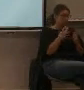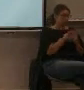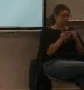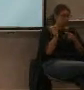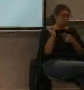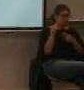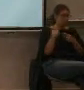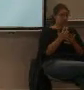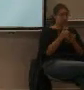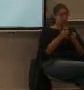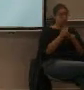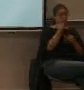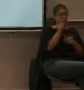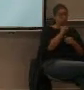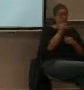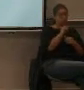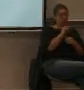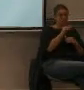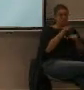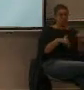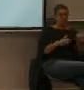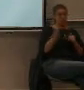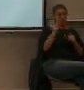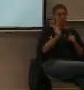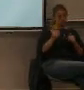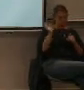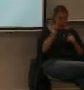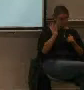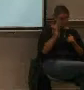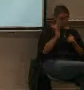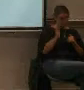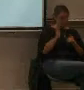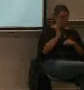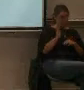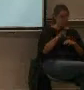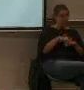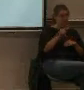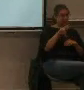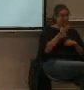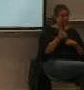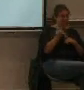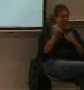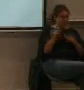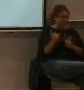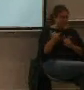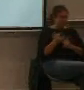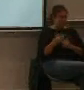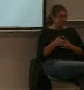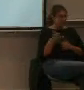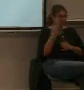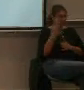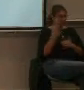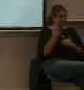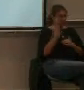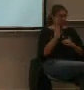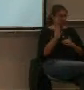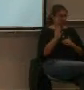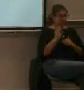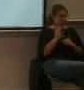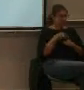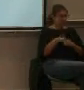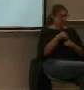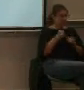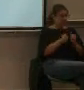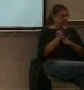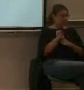that there's a lot more nutrient out there than there used to be. You know, on average, the average now is higher than it turns out the average is higher in